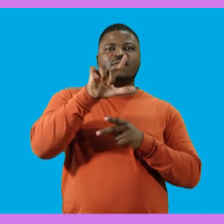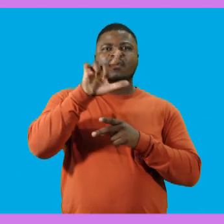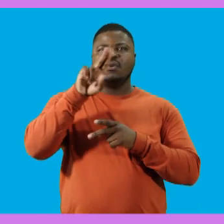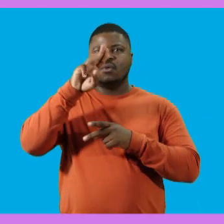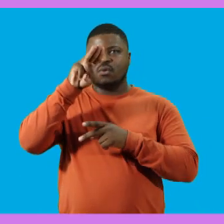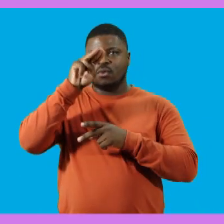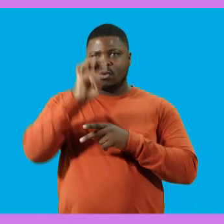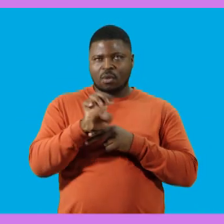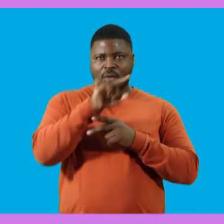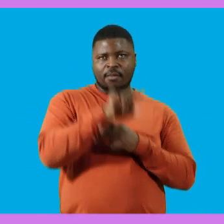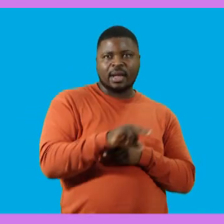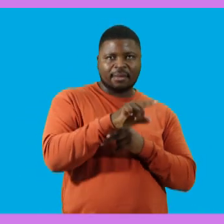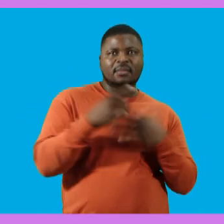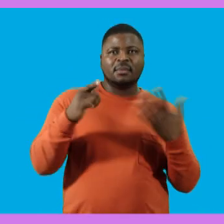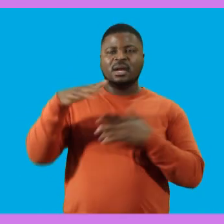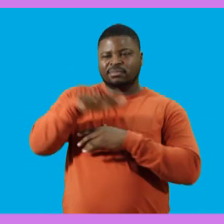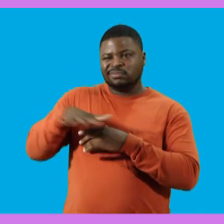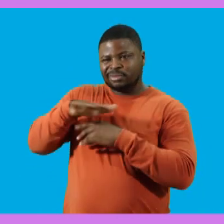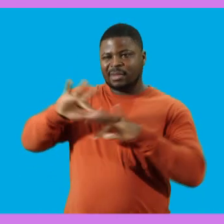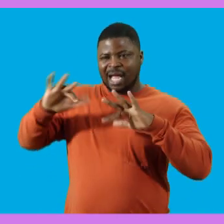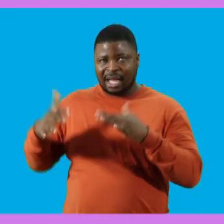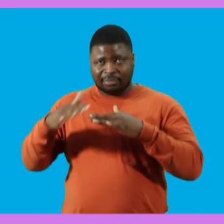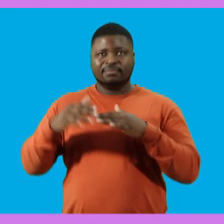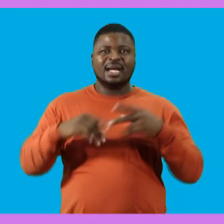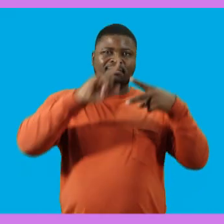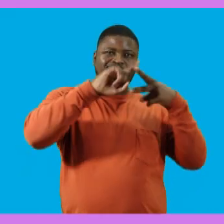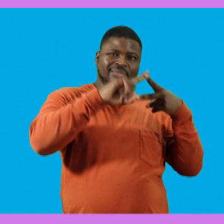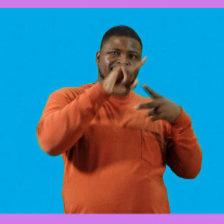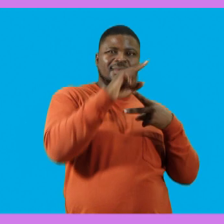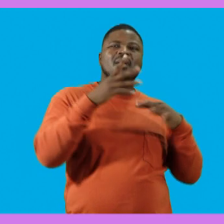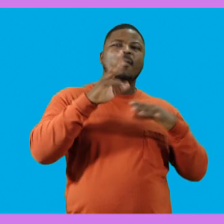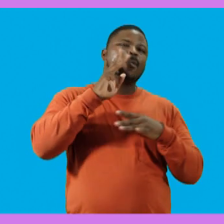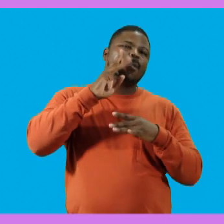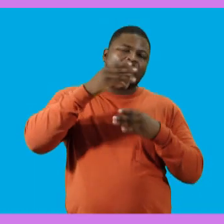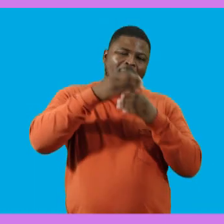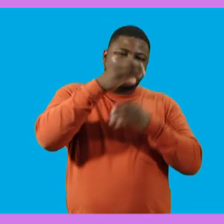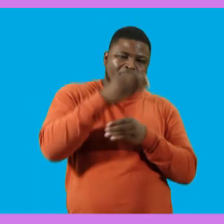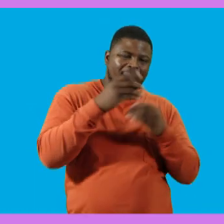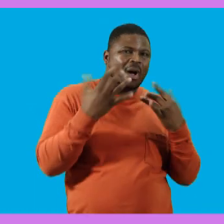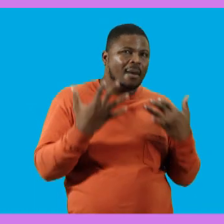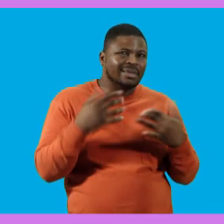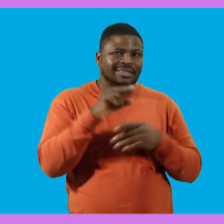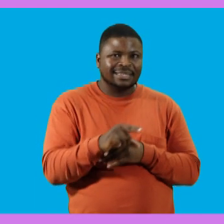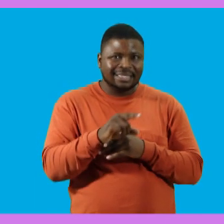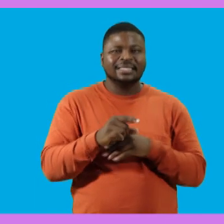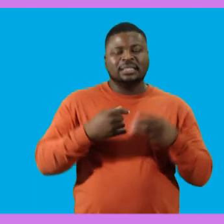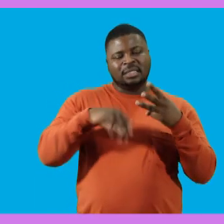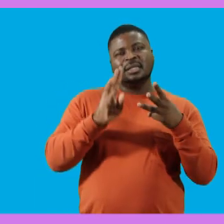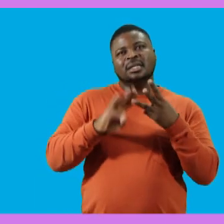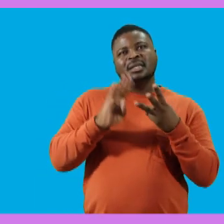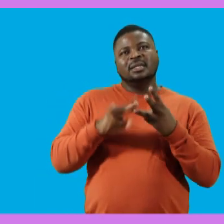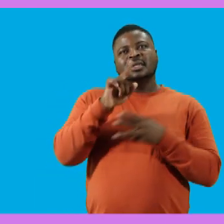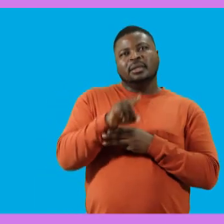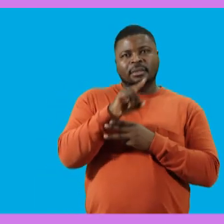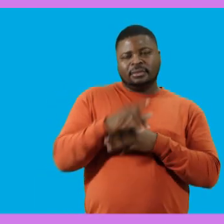hold; volume, the amount of space that a substance or object occupies;